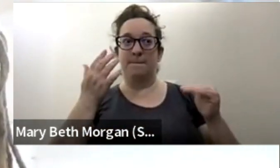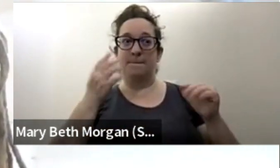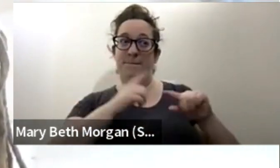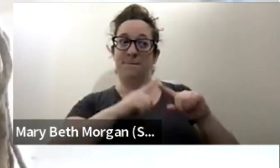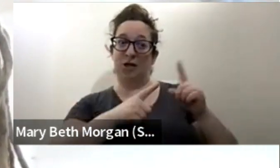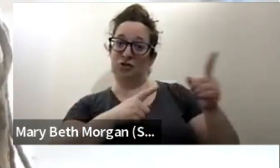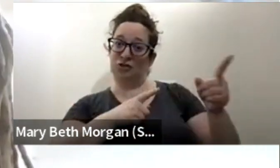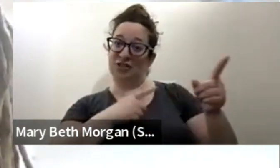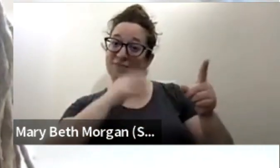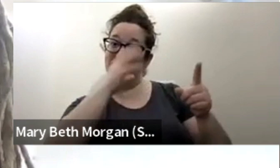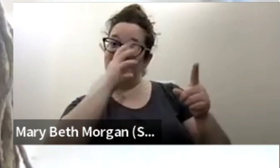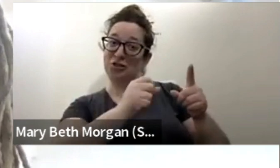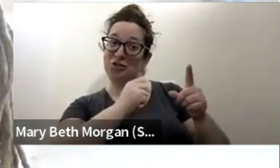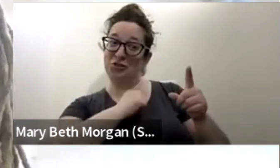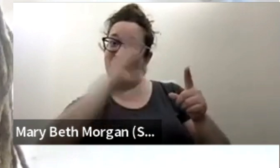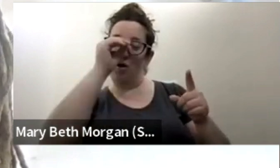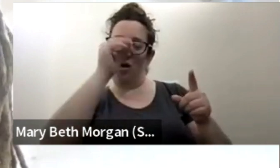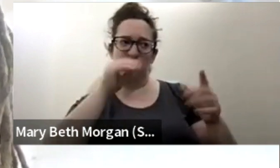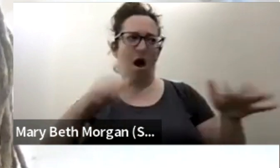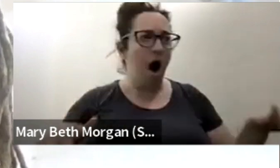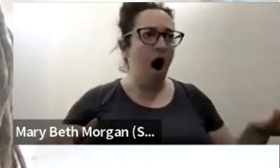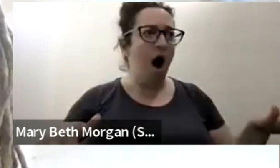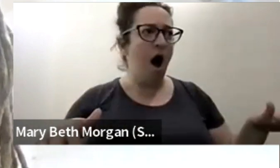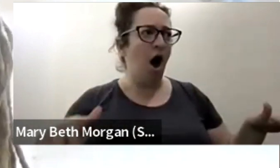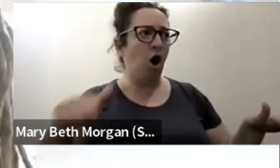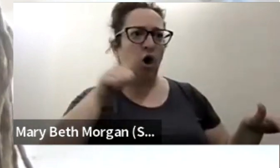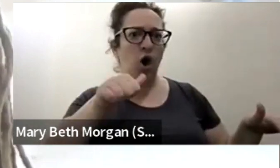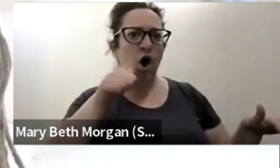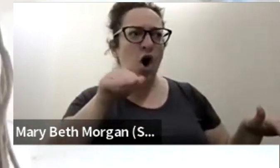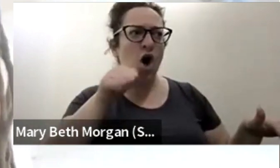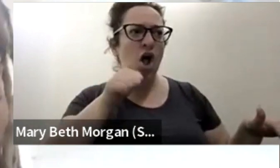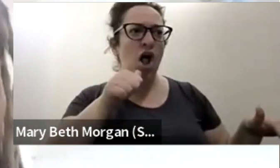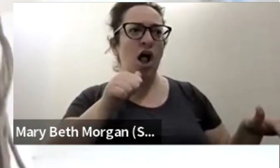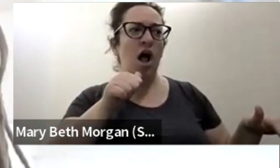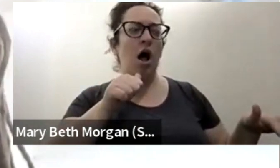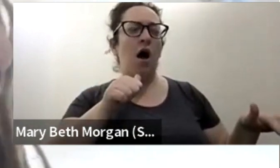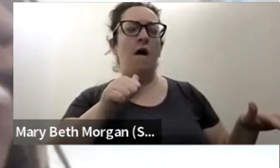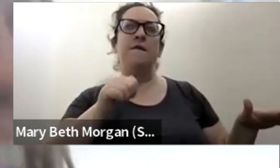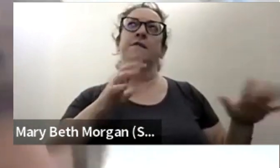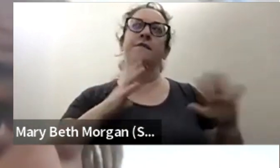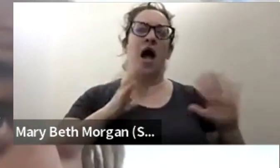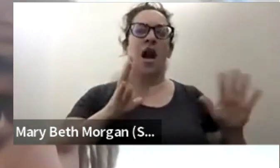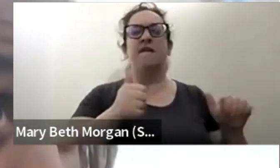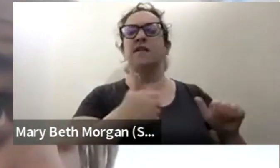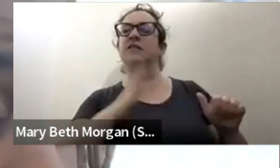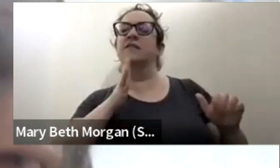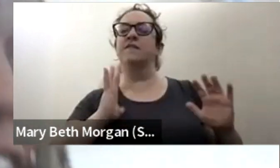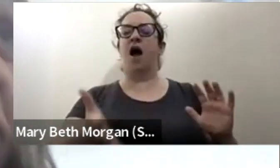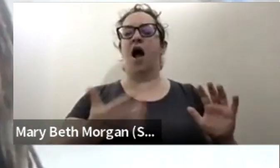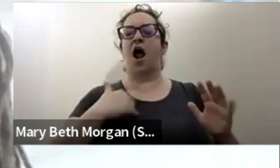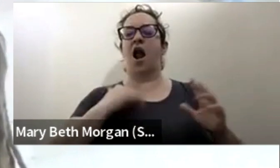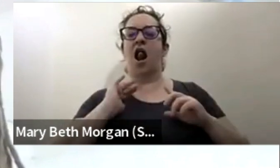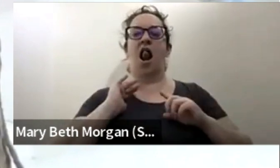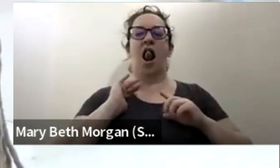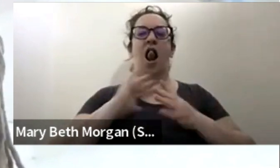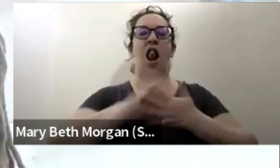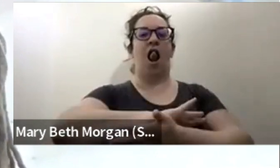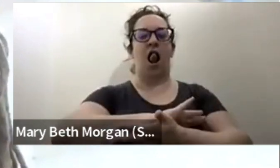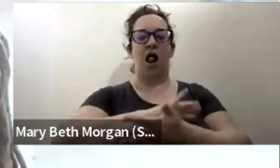Orsino, who has a disturbing attraction to this boy, suddenly gets to find out it's a girl, so everything's fine.